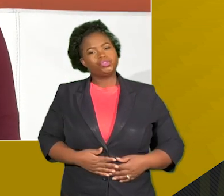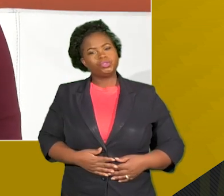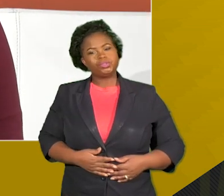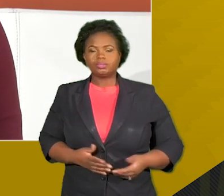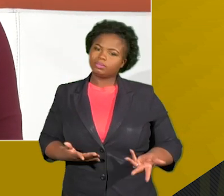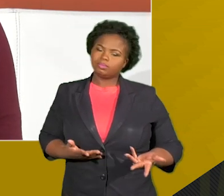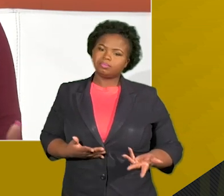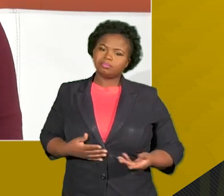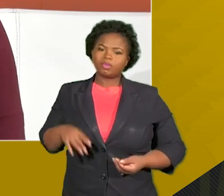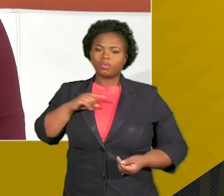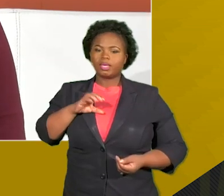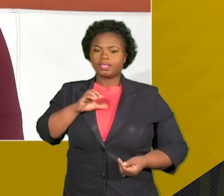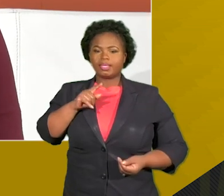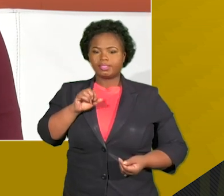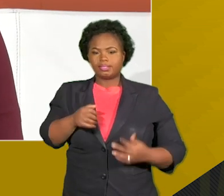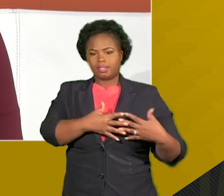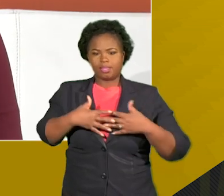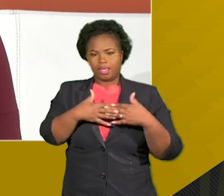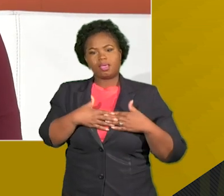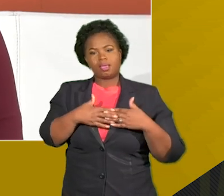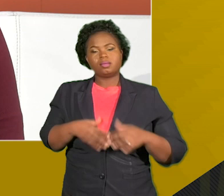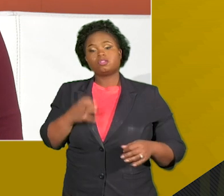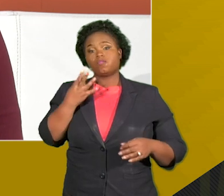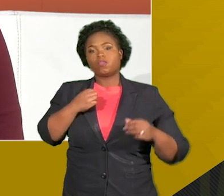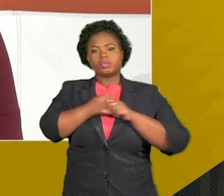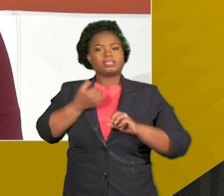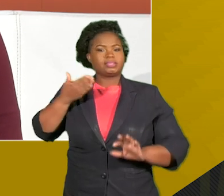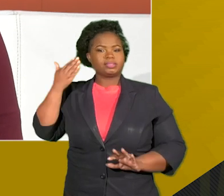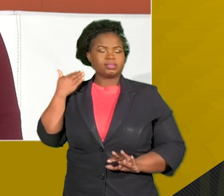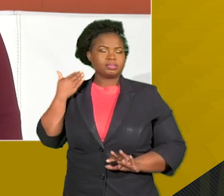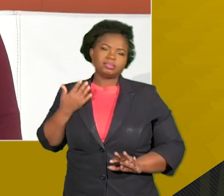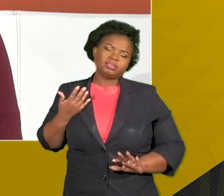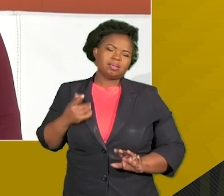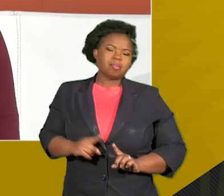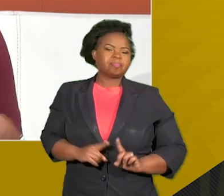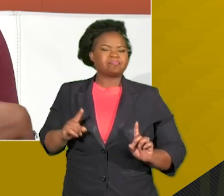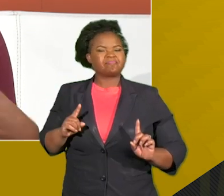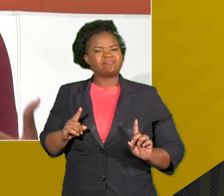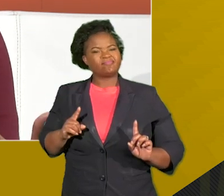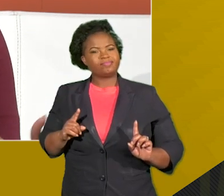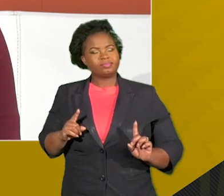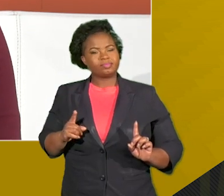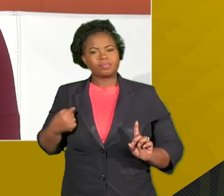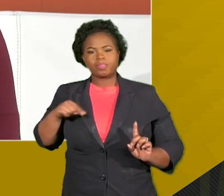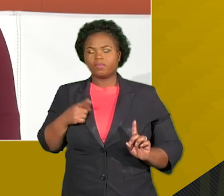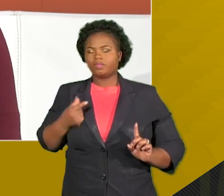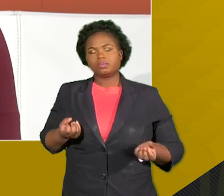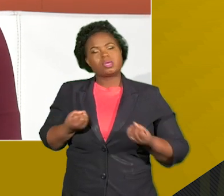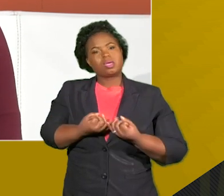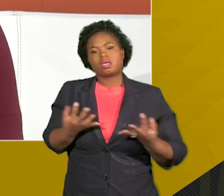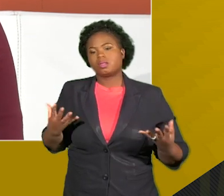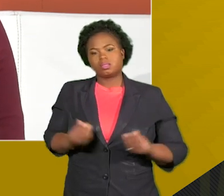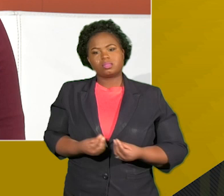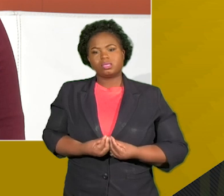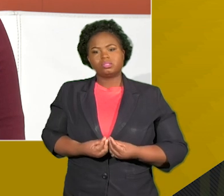it's actually quite strange is that the Cats Care part of it was about 4 years ago, but I mean it came. I mean we've done amazing things. We've